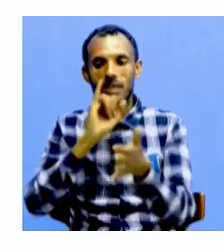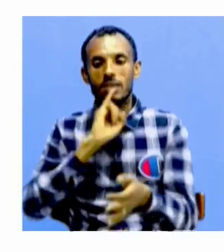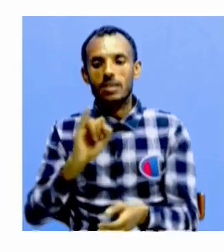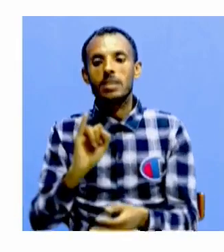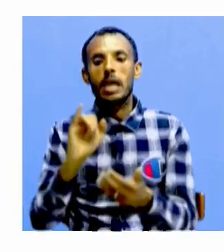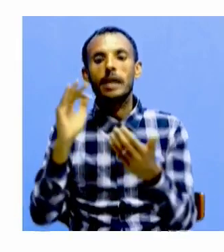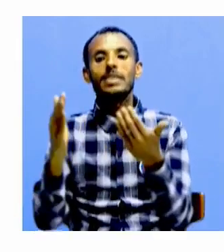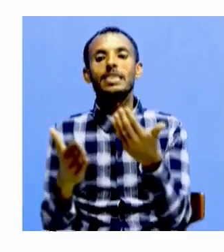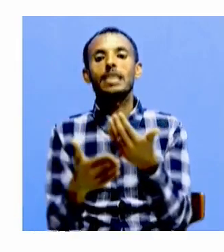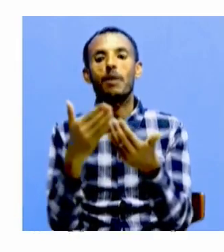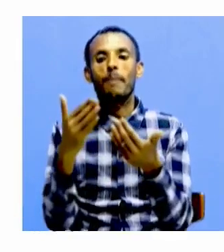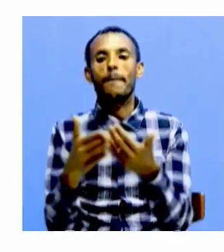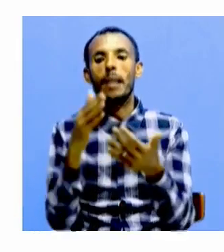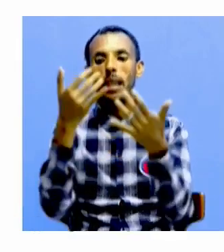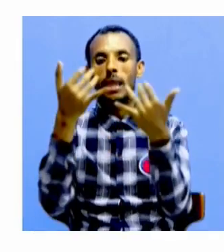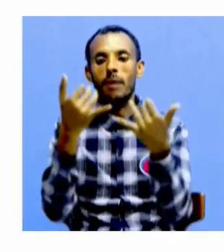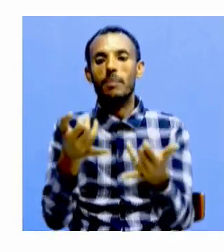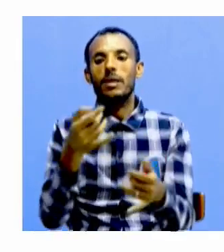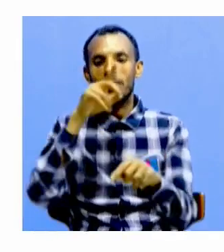Simple present.